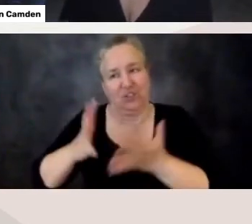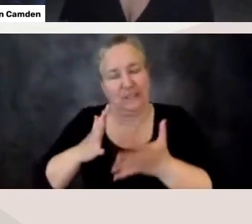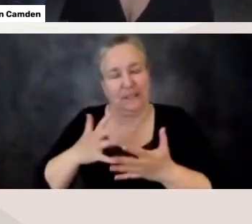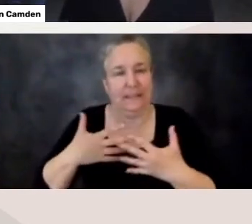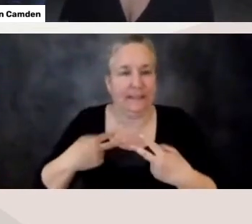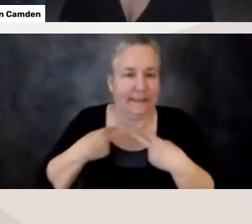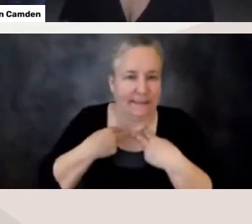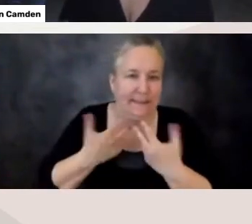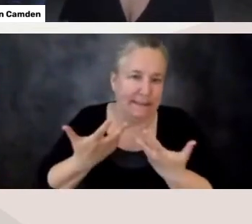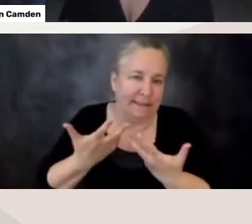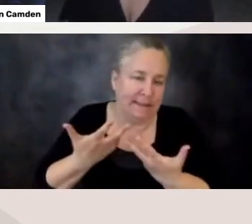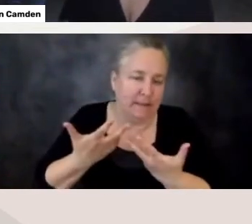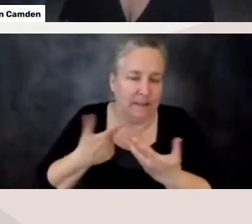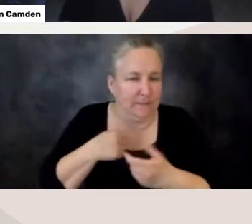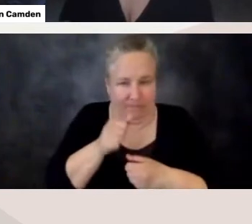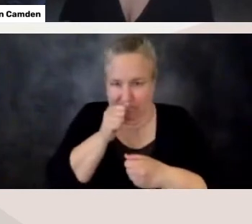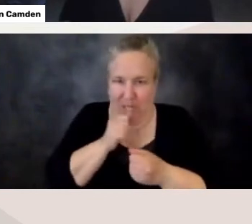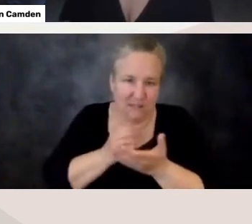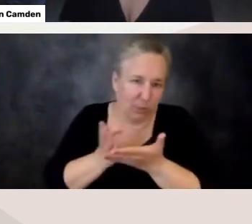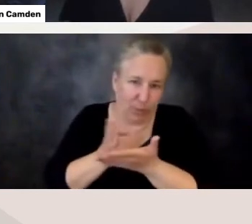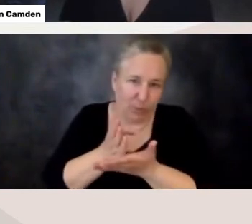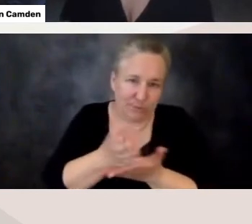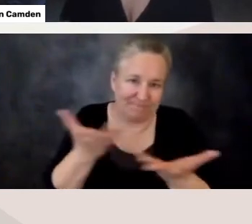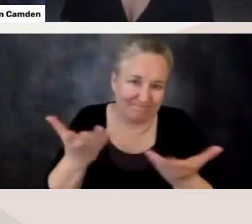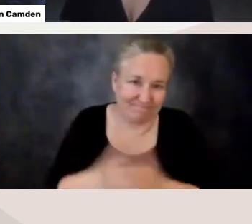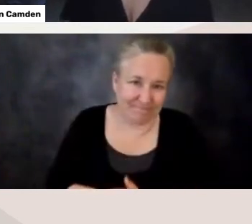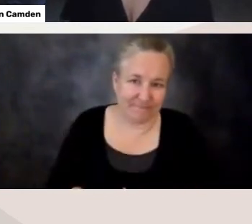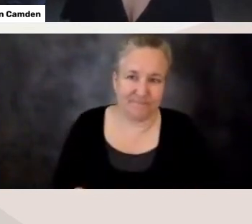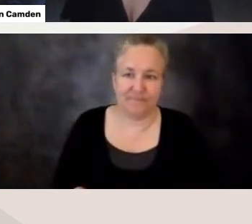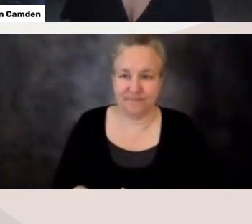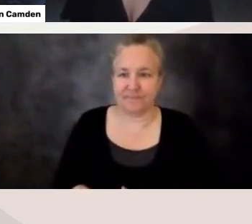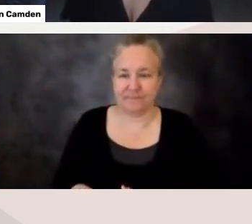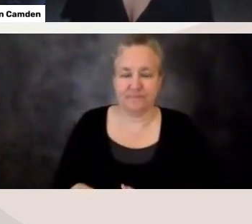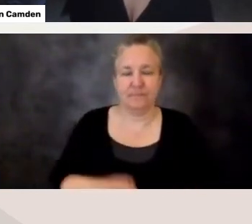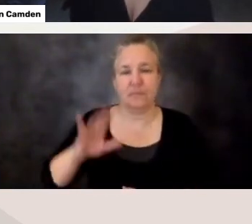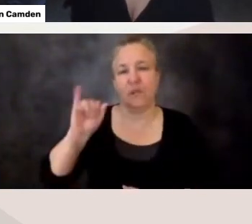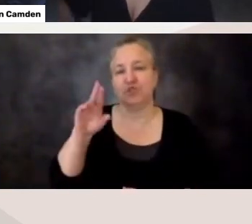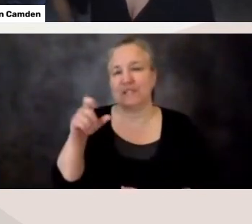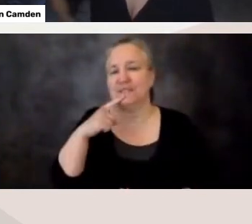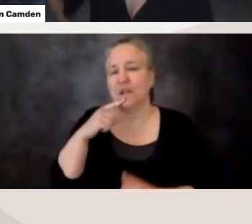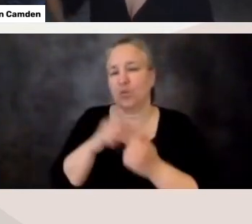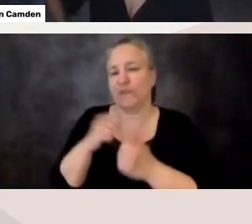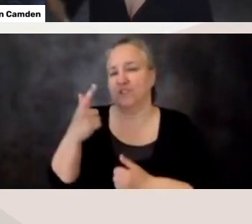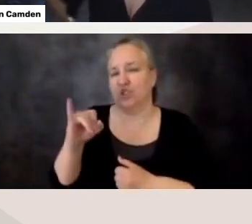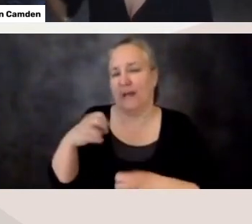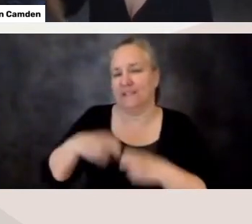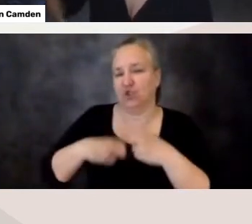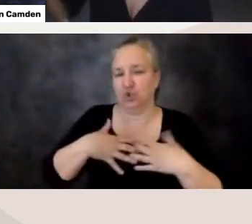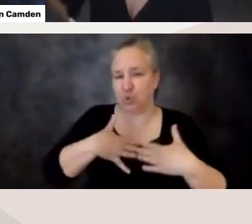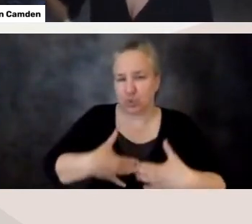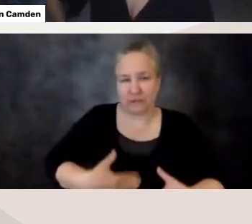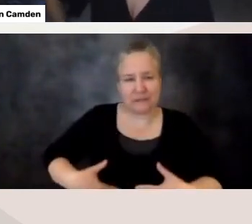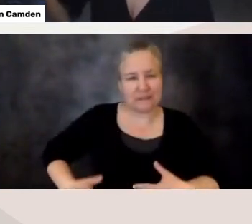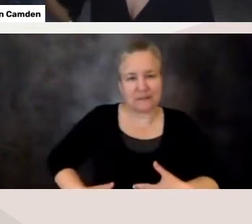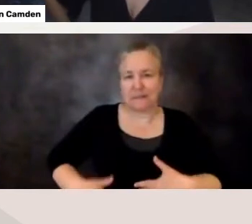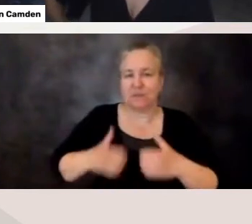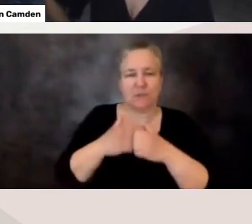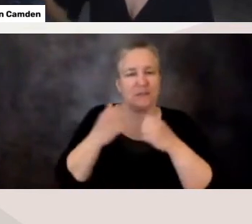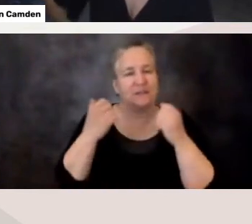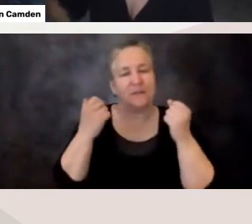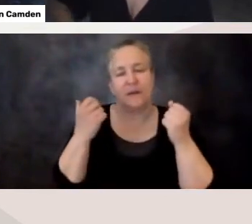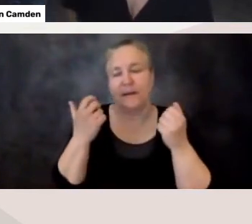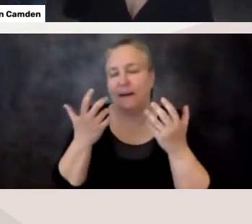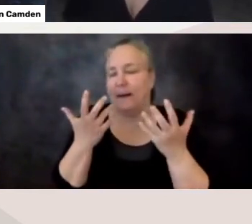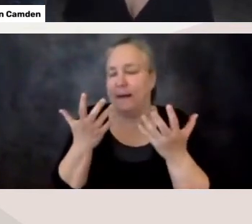yeah, manage through it. Yeah, I know with GI issues, they're really common in a lot of